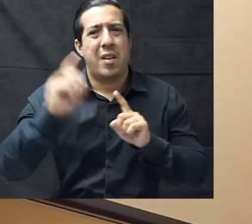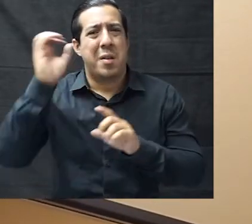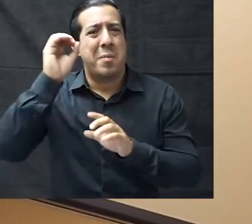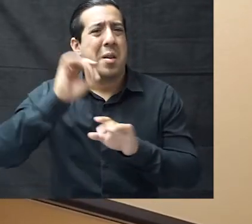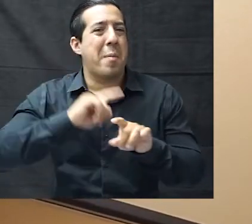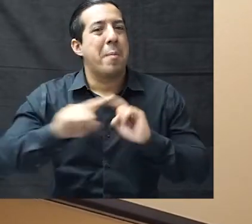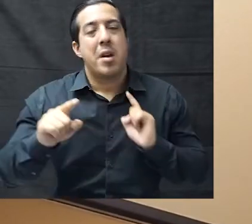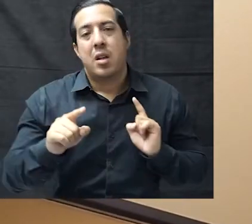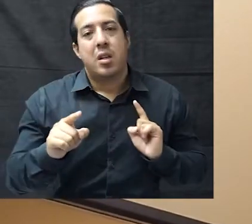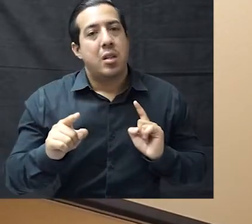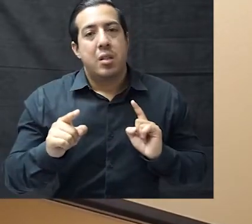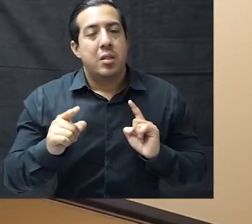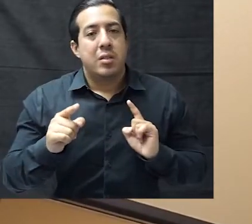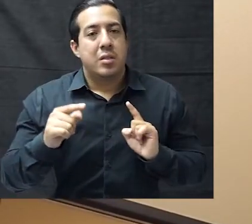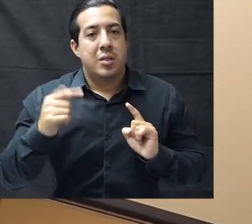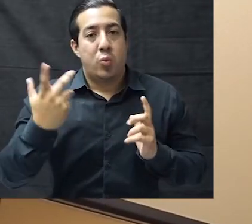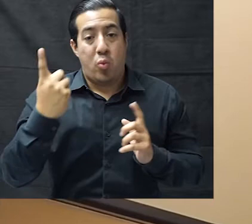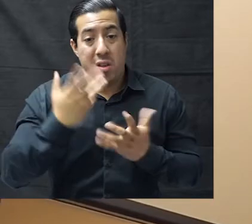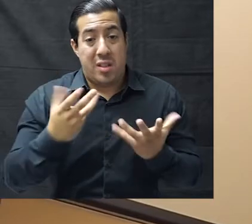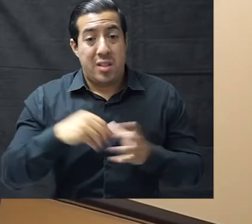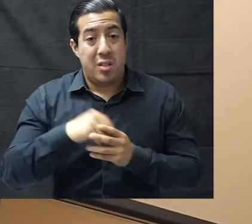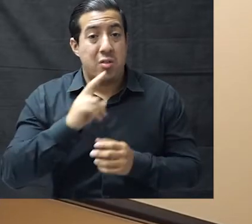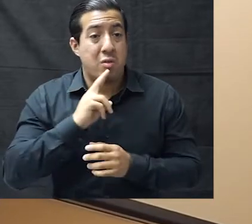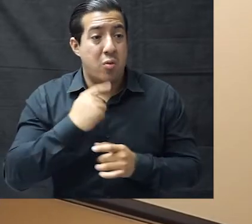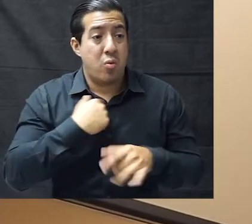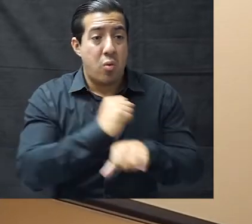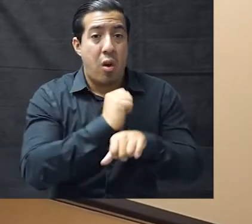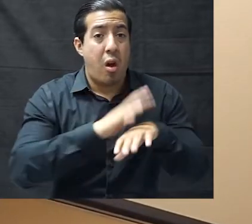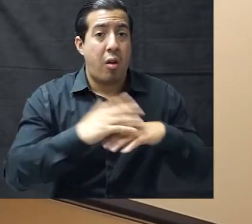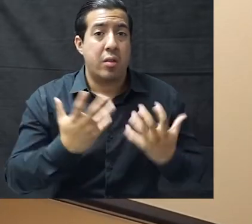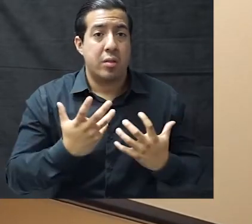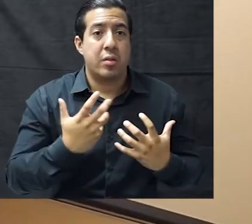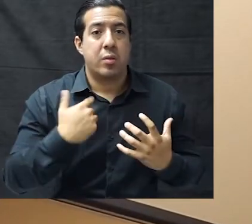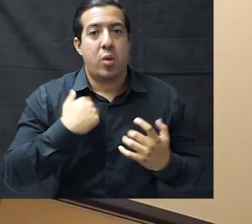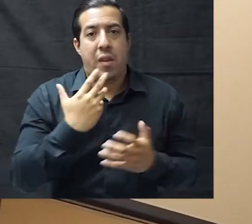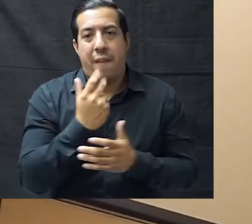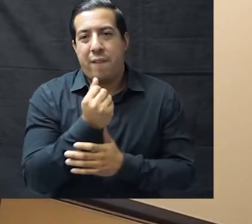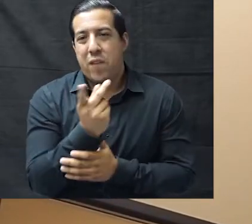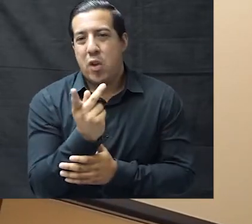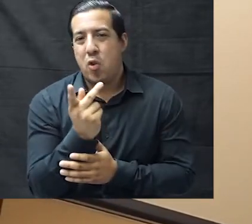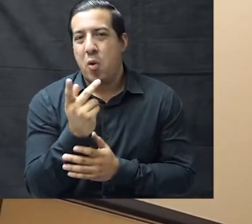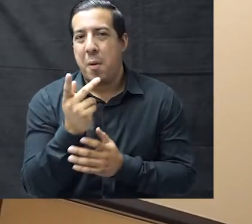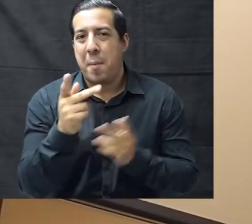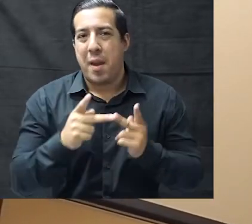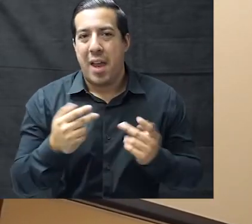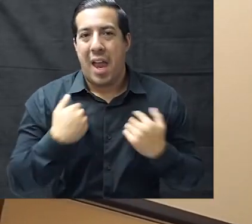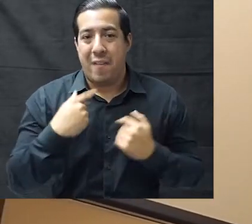manufactured illegally, and they are certainly packaged up to look like pills illegally.